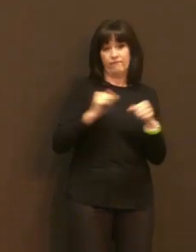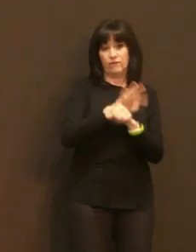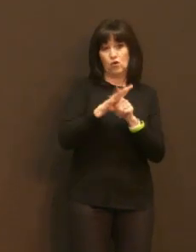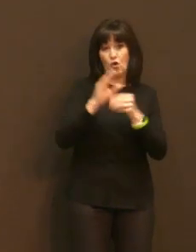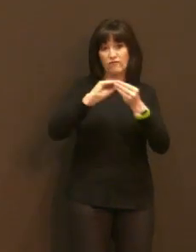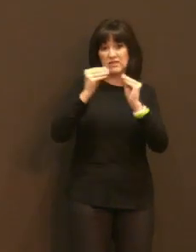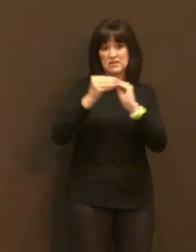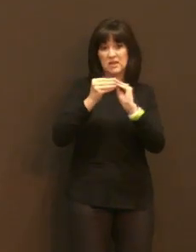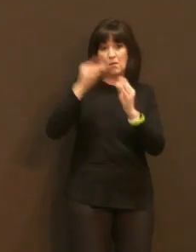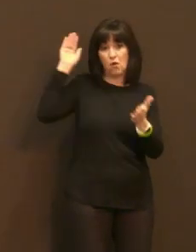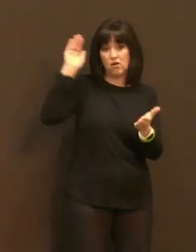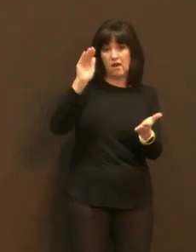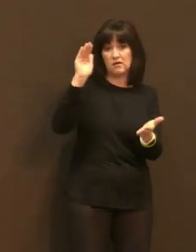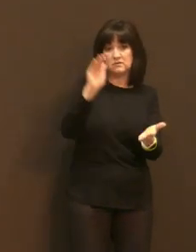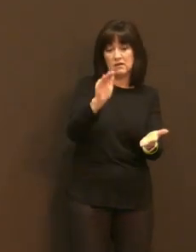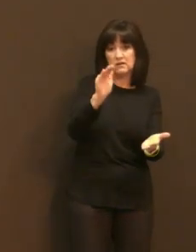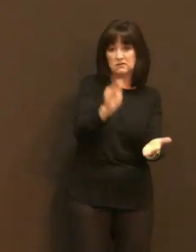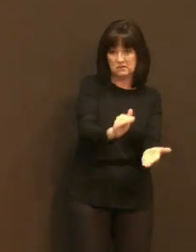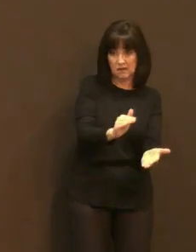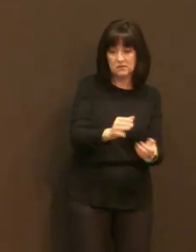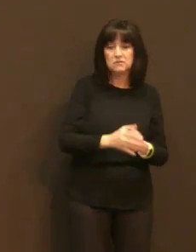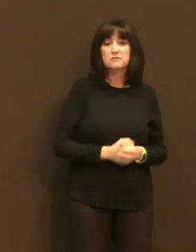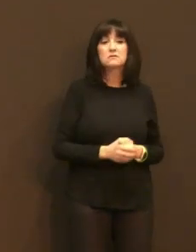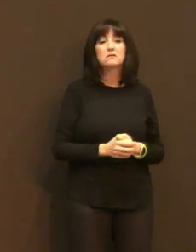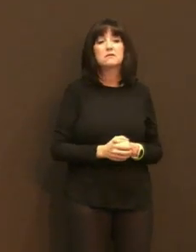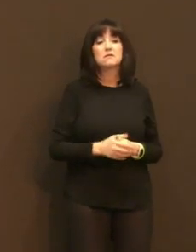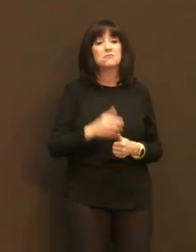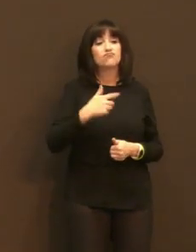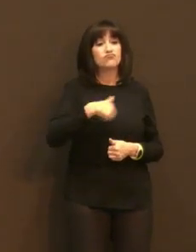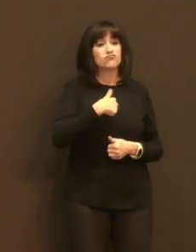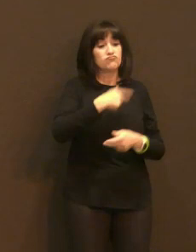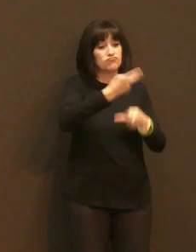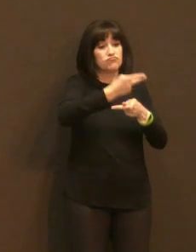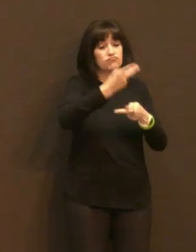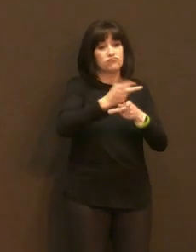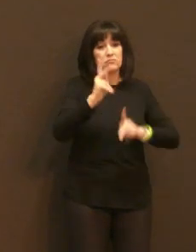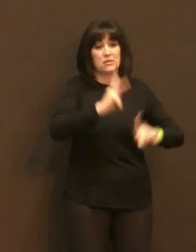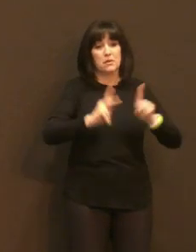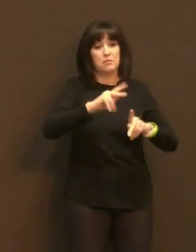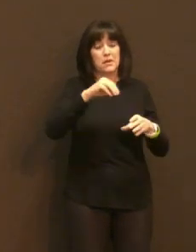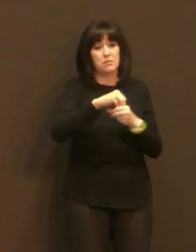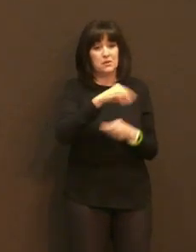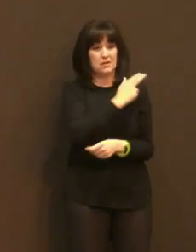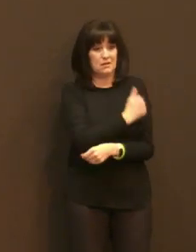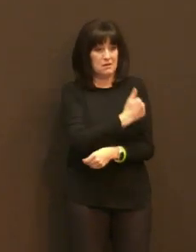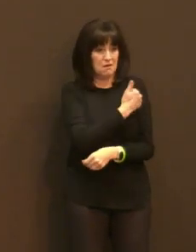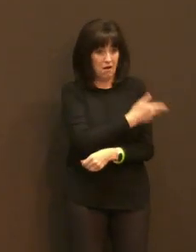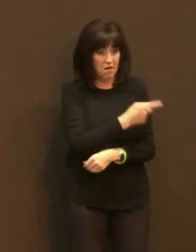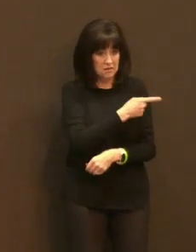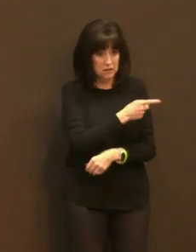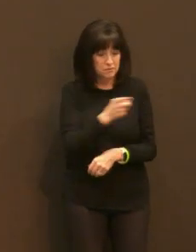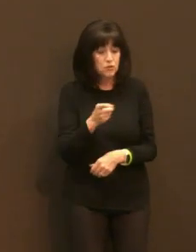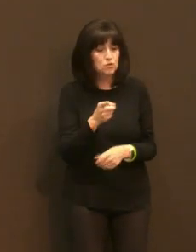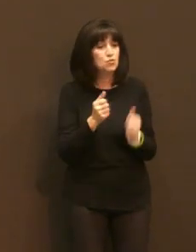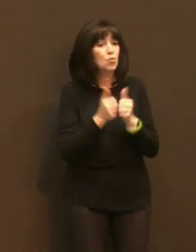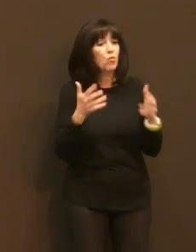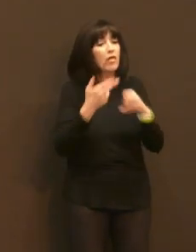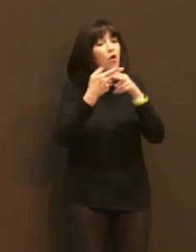the ability to treat COVID-19 patients in hospitals without crisis care. And if you've followed